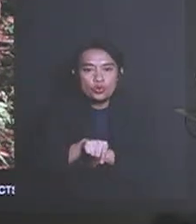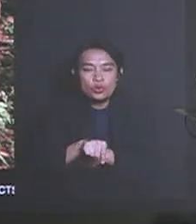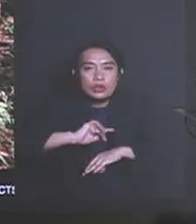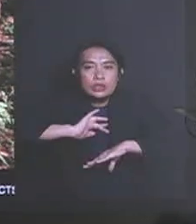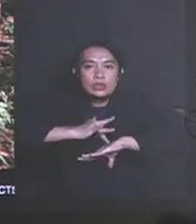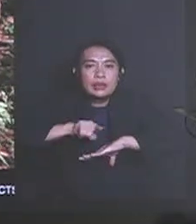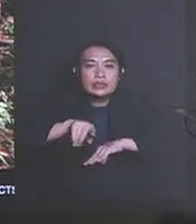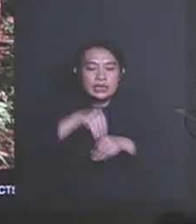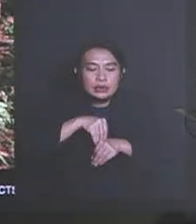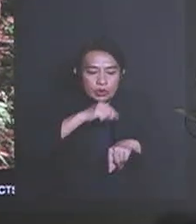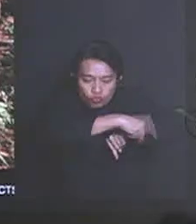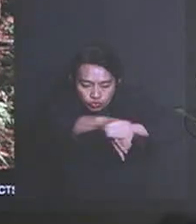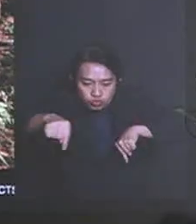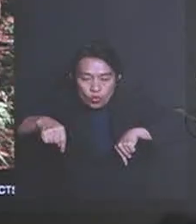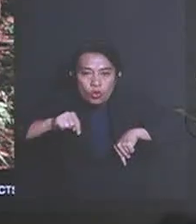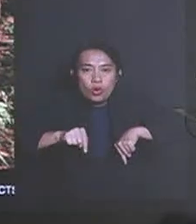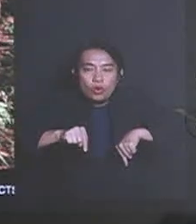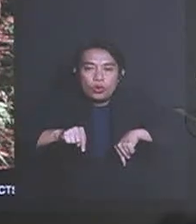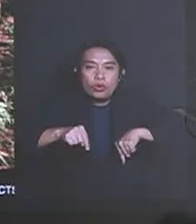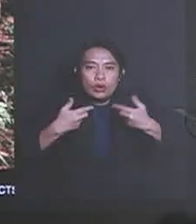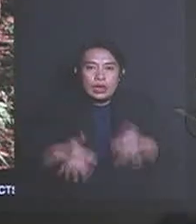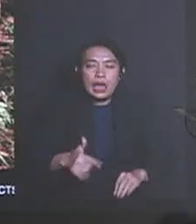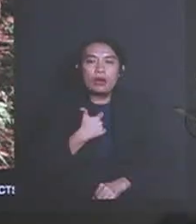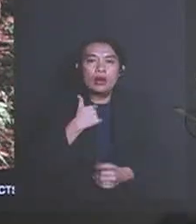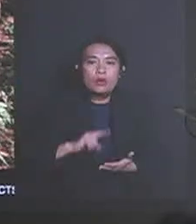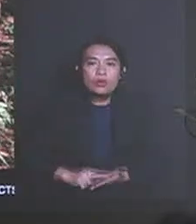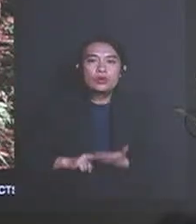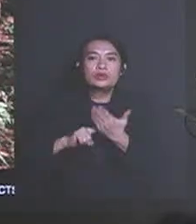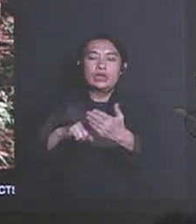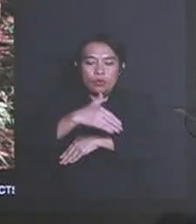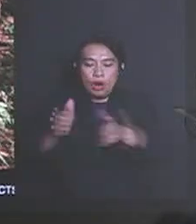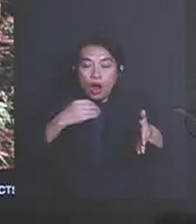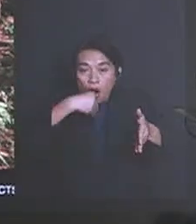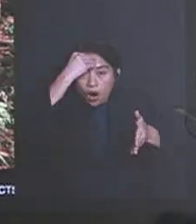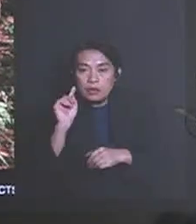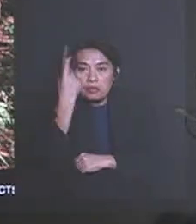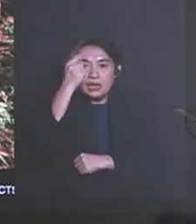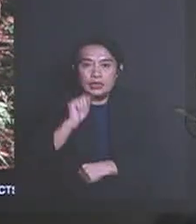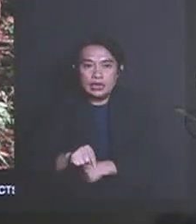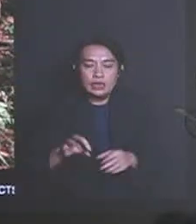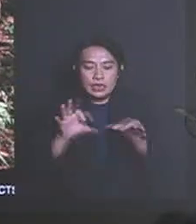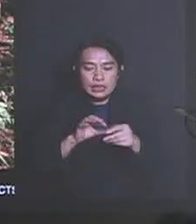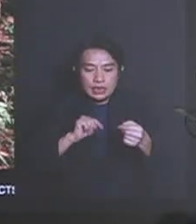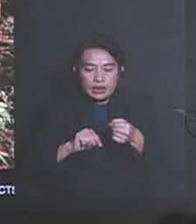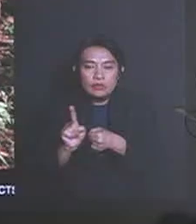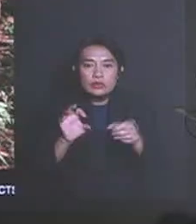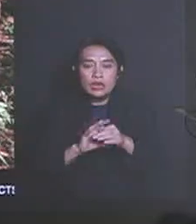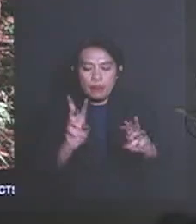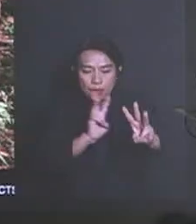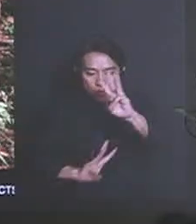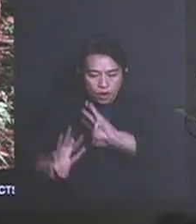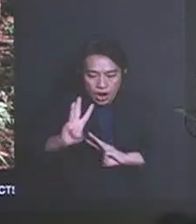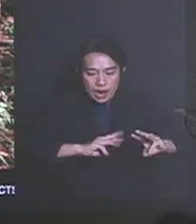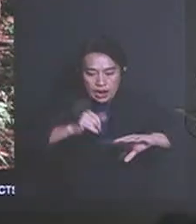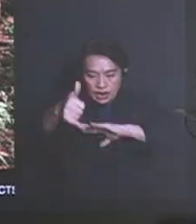proposed to the school that the new classroom would become as an open pavilion in the nature. The student can connect to the nature around